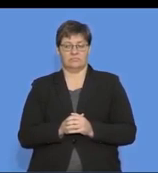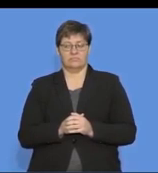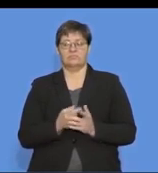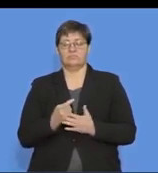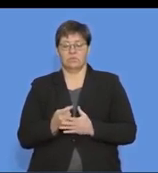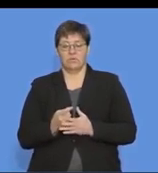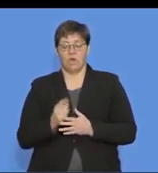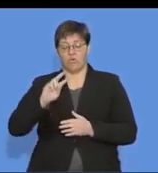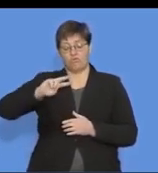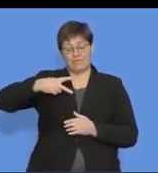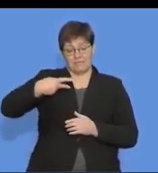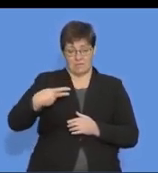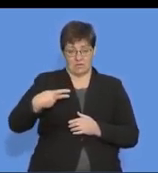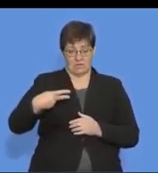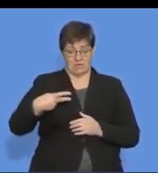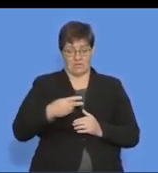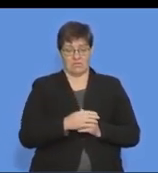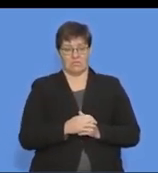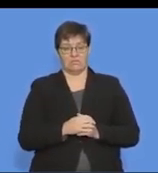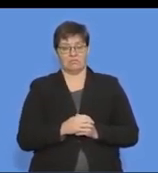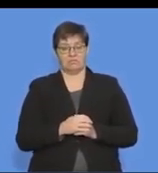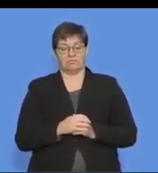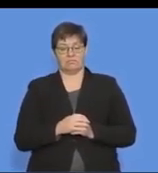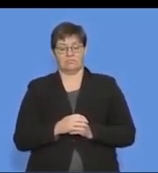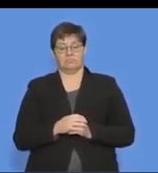the reciprocal, okay?